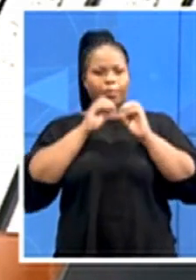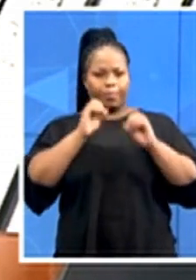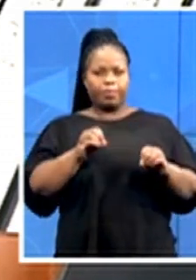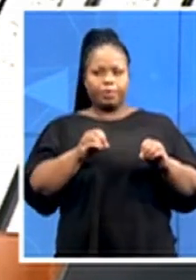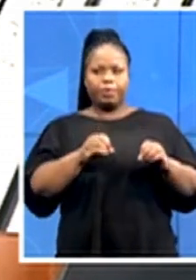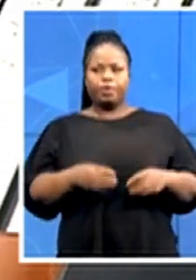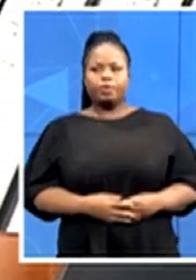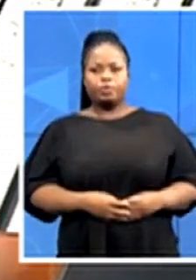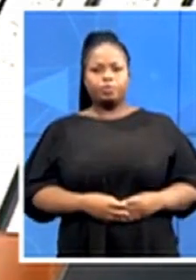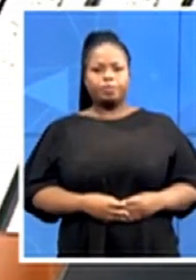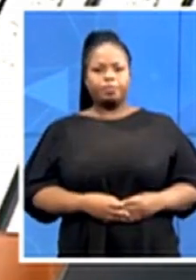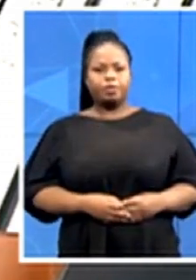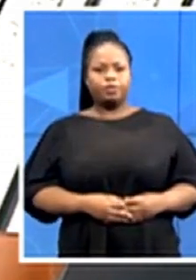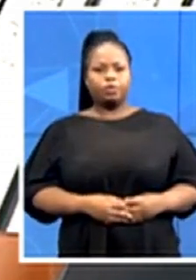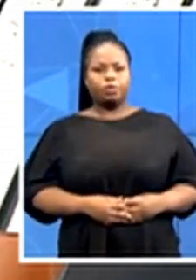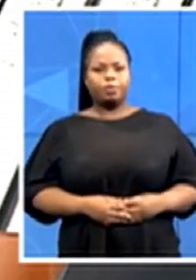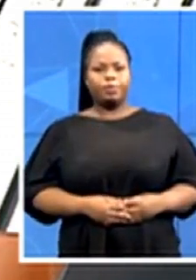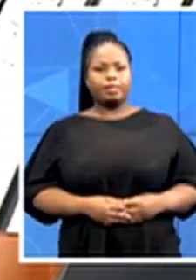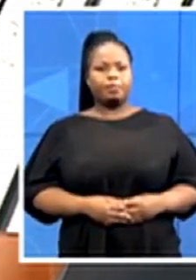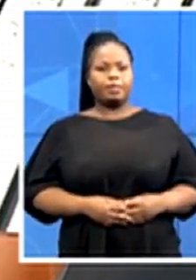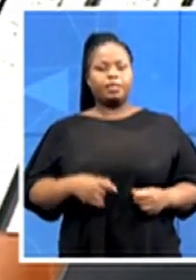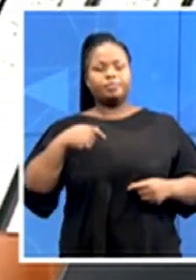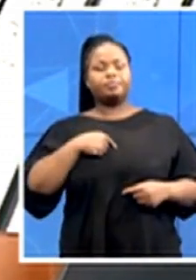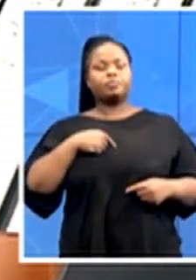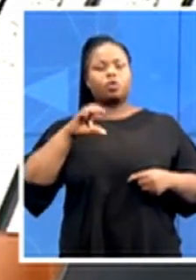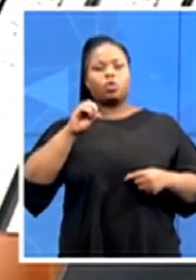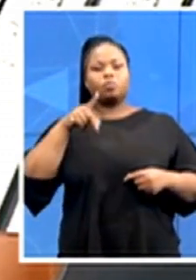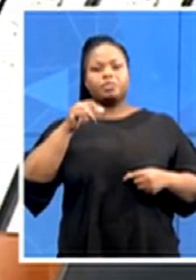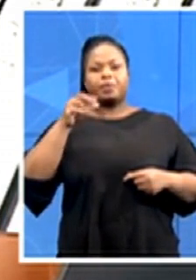in Optimum Holdings or Optimum Mine.